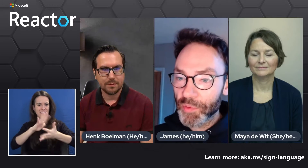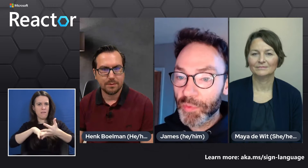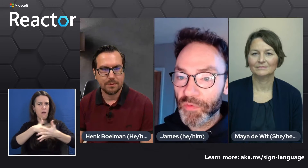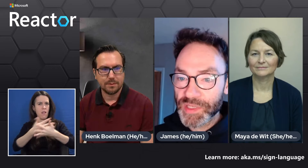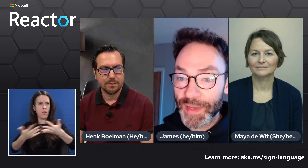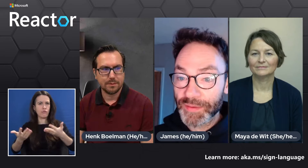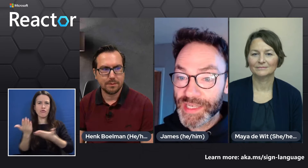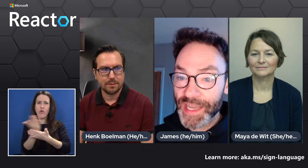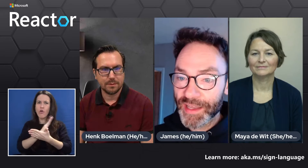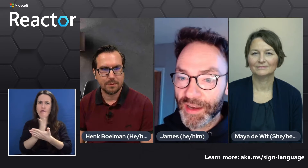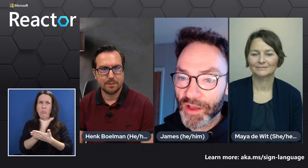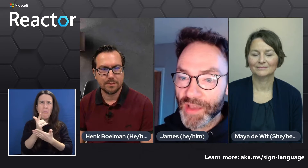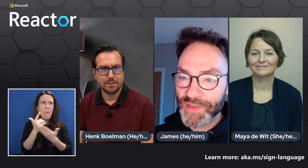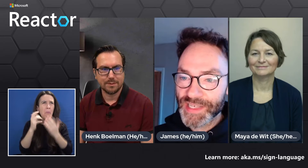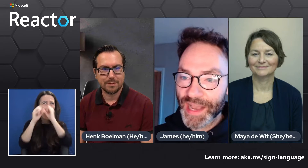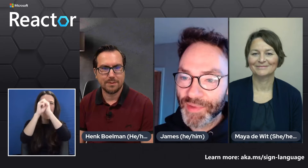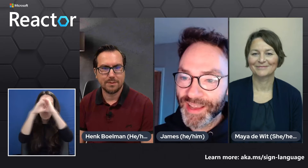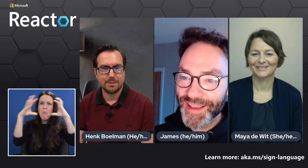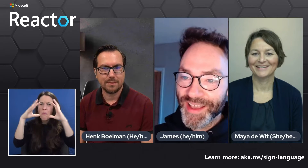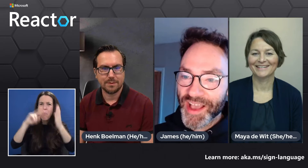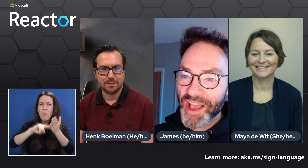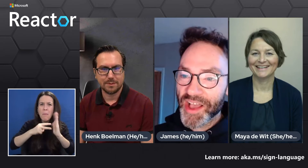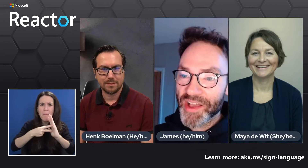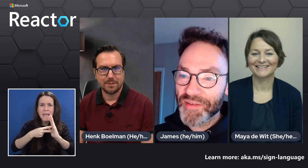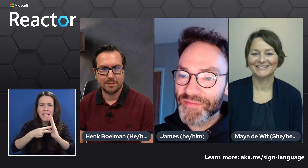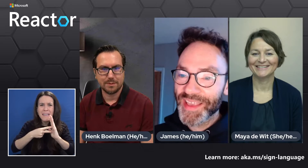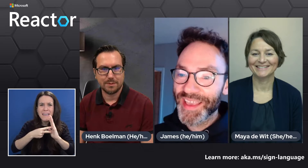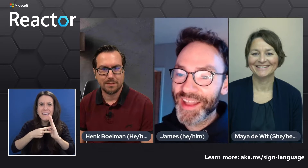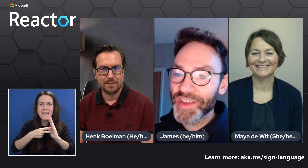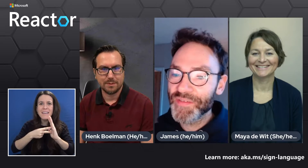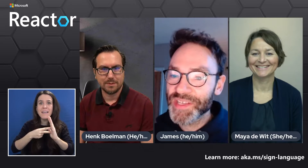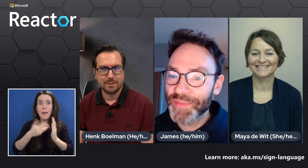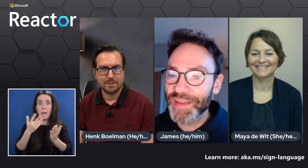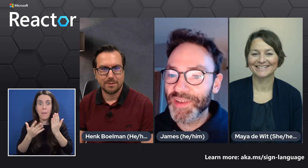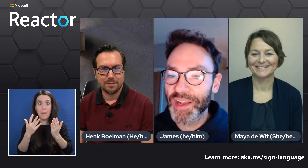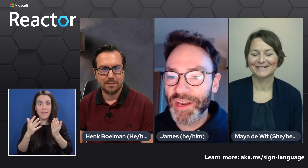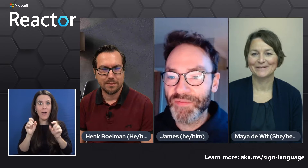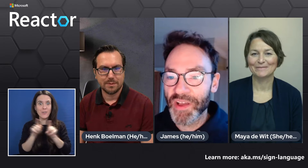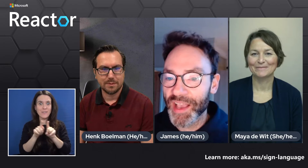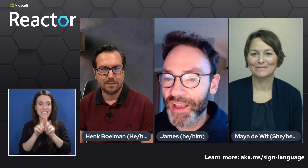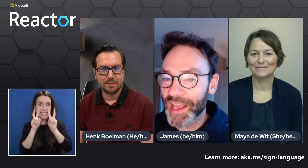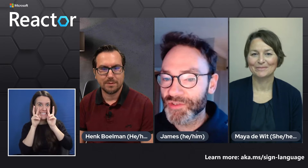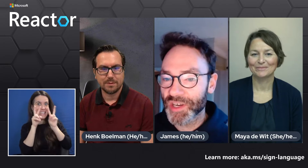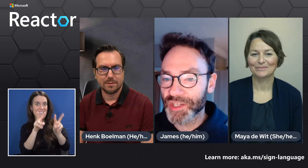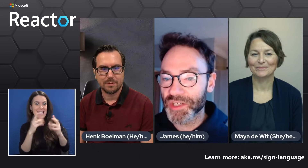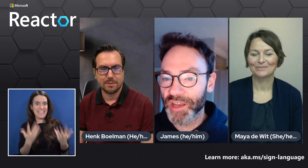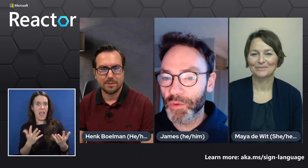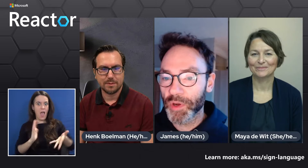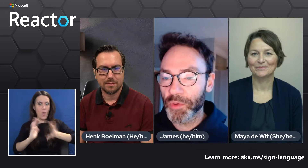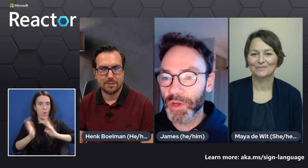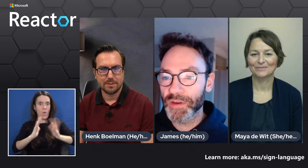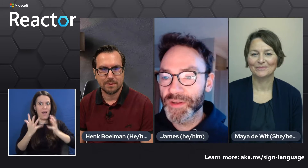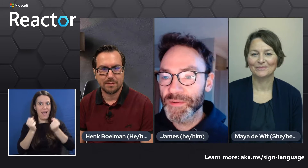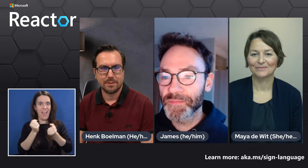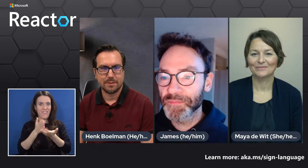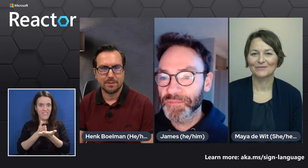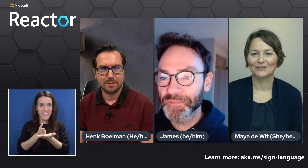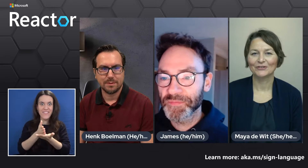think people will obviously be able to see it live as it's happening. Yes. Can you give a bit of a kind of like an introduction, like a